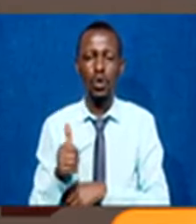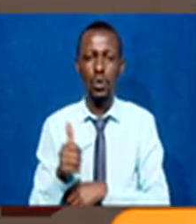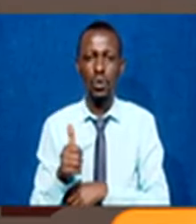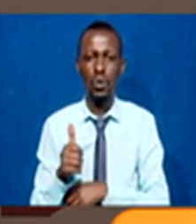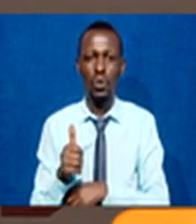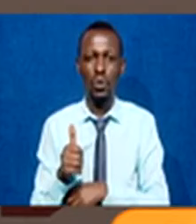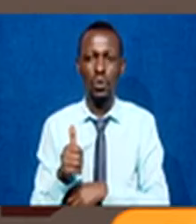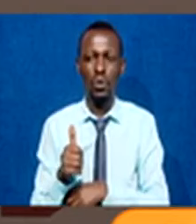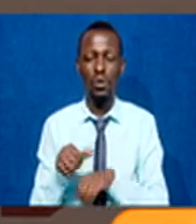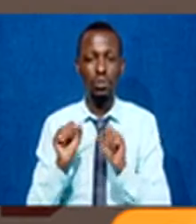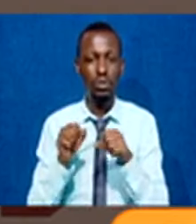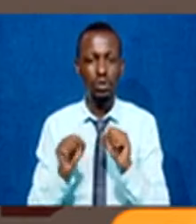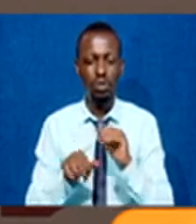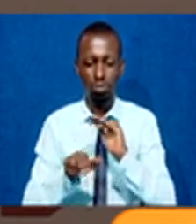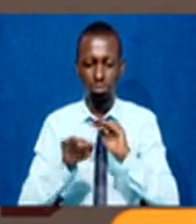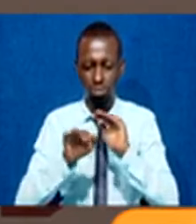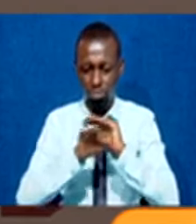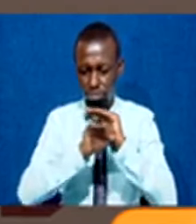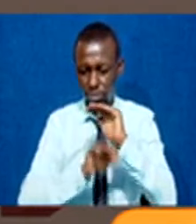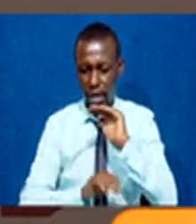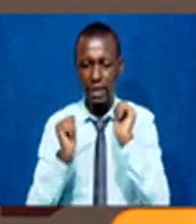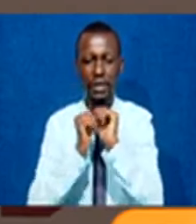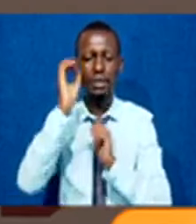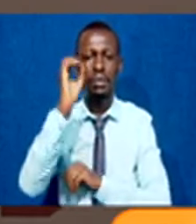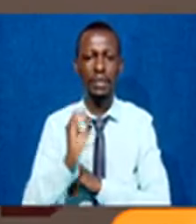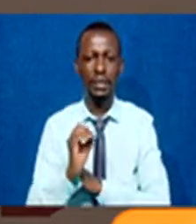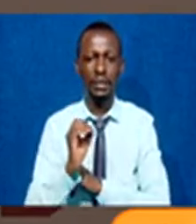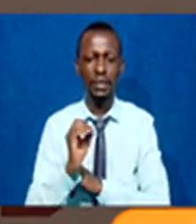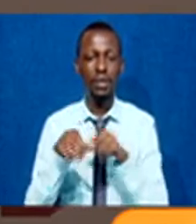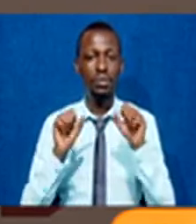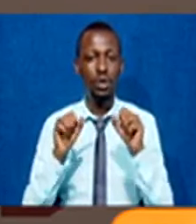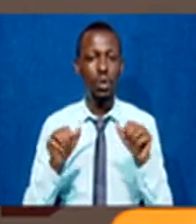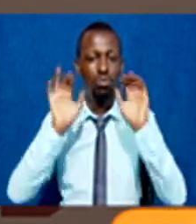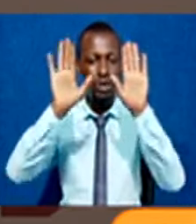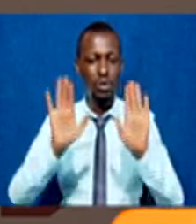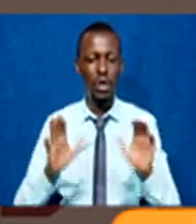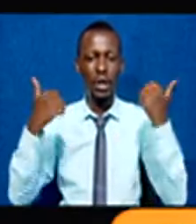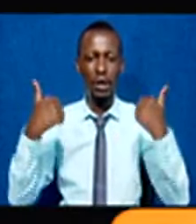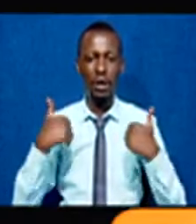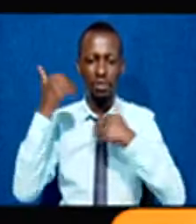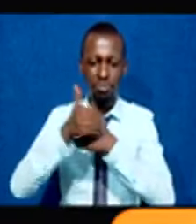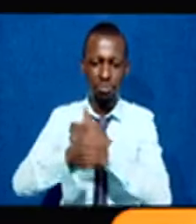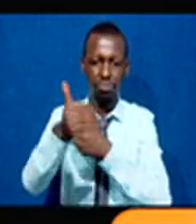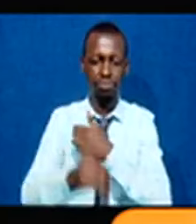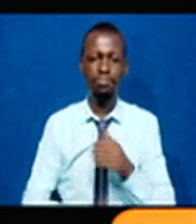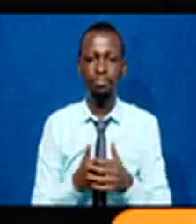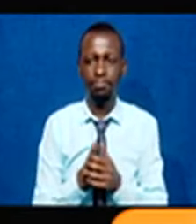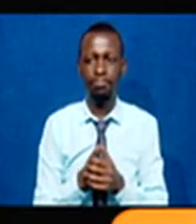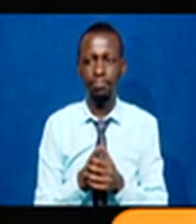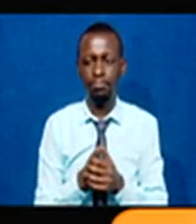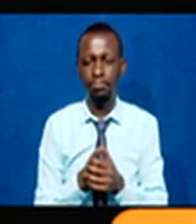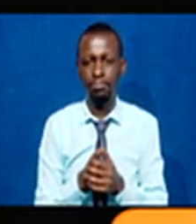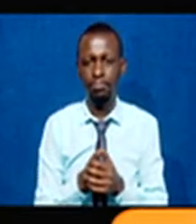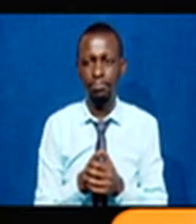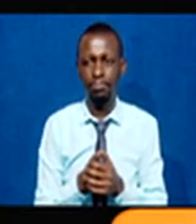Inclusion is still below 10%. So we see as a very significant headroom. So we are thinking of investing in